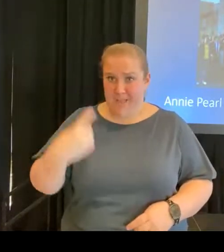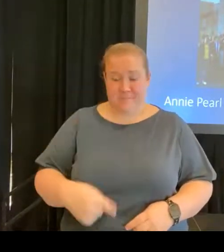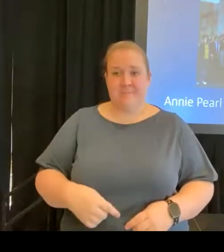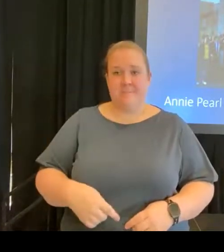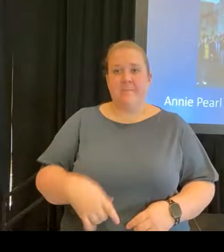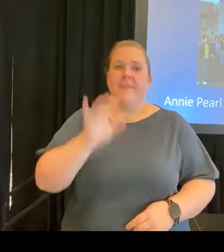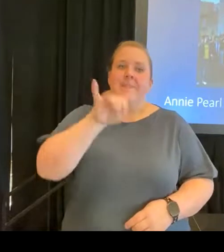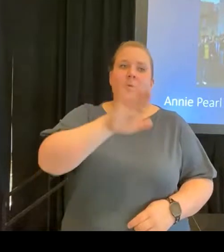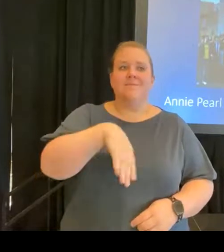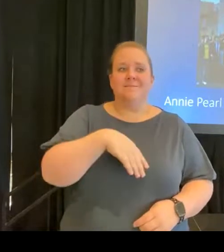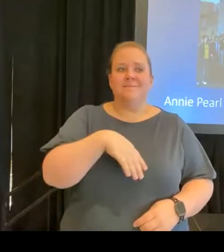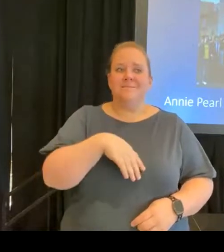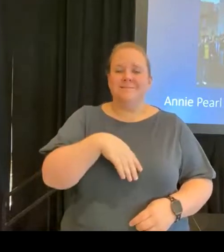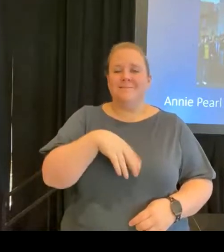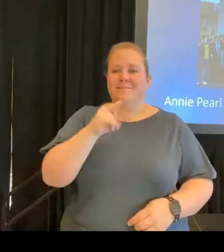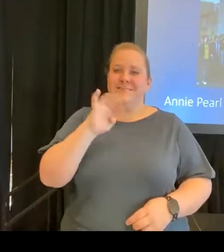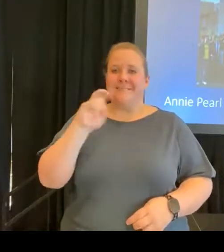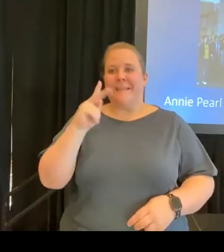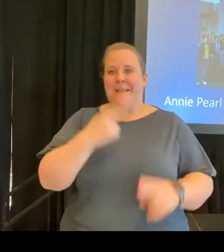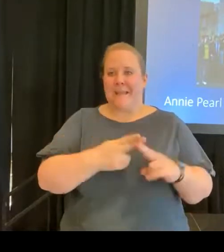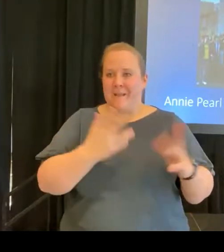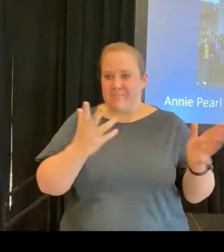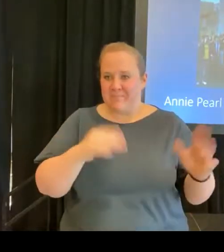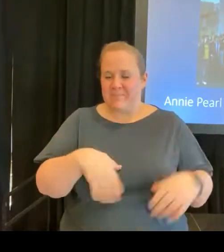But that was his nickname, Sunshine.